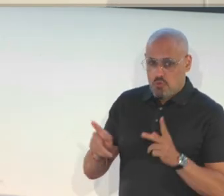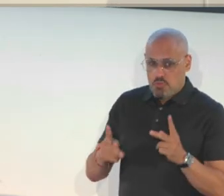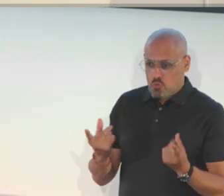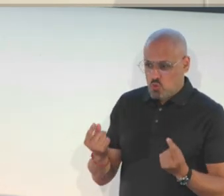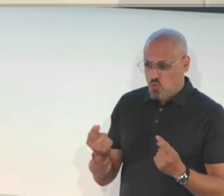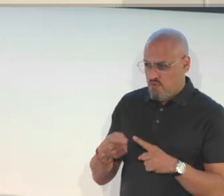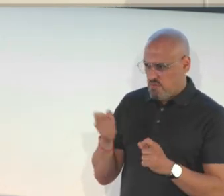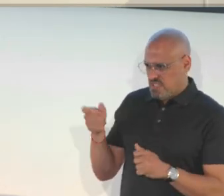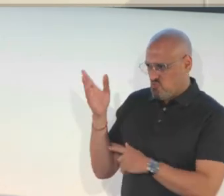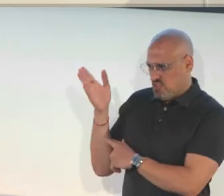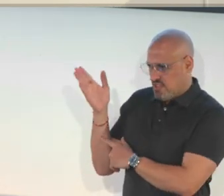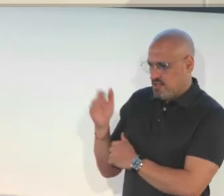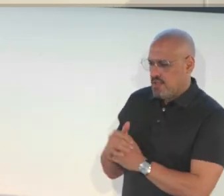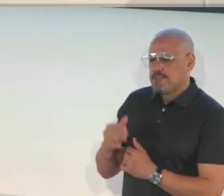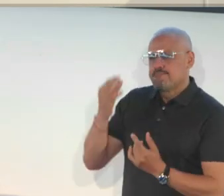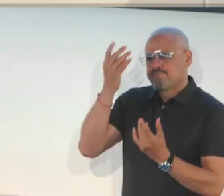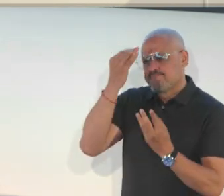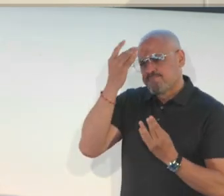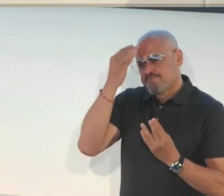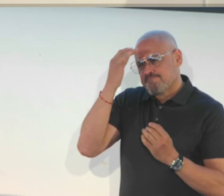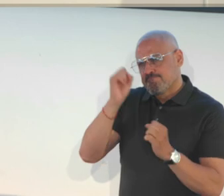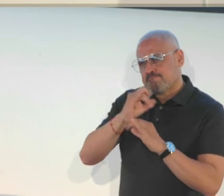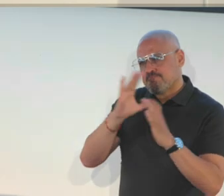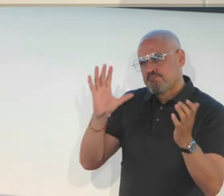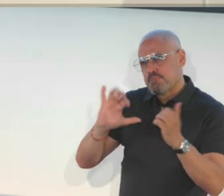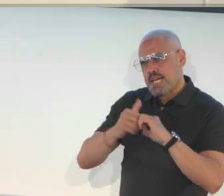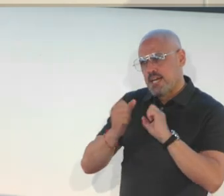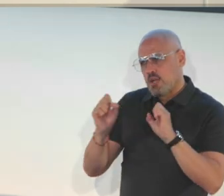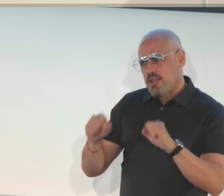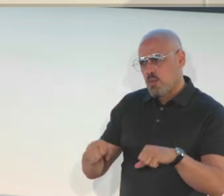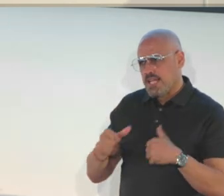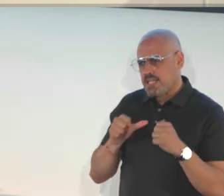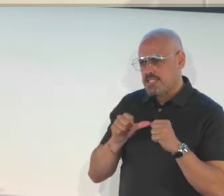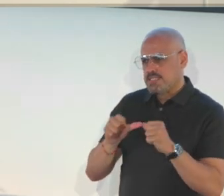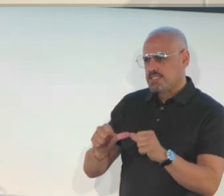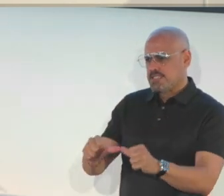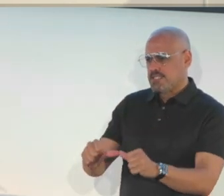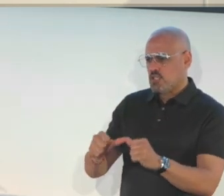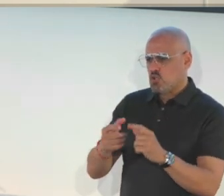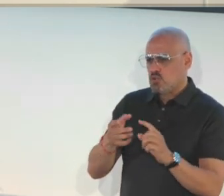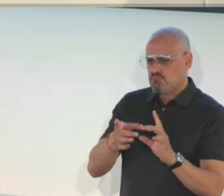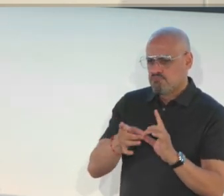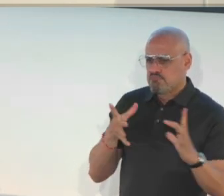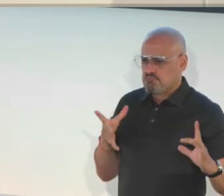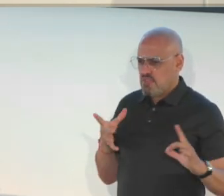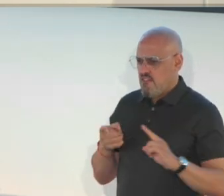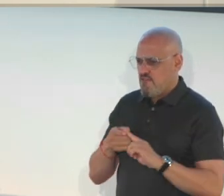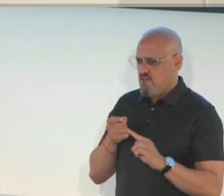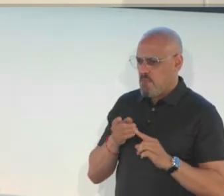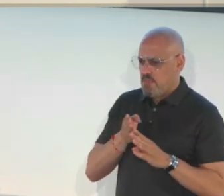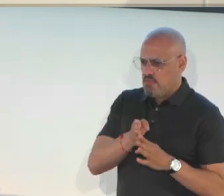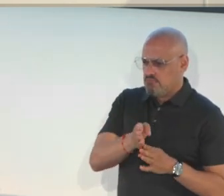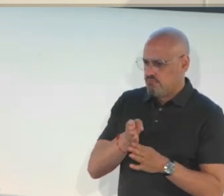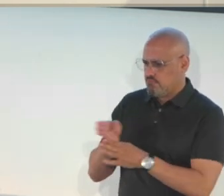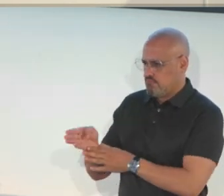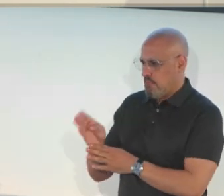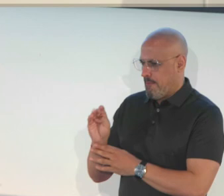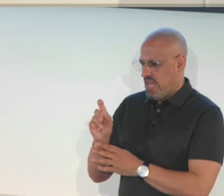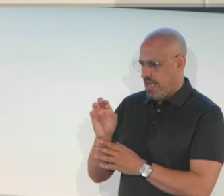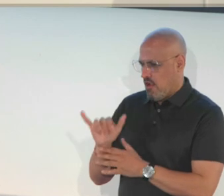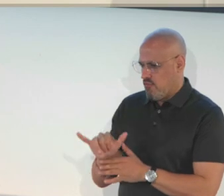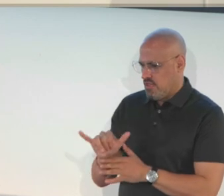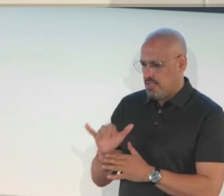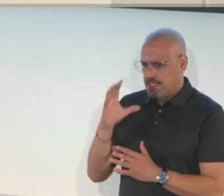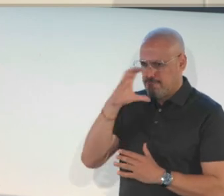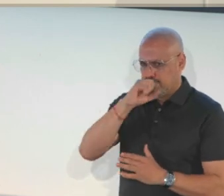this presentation is think about how we can continue to break from the binary and the assumptions that